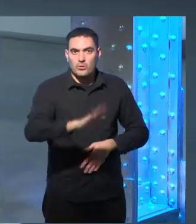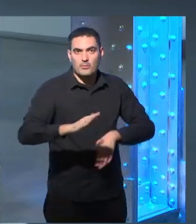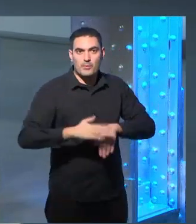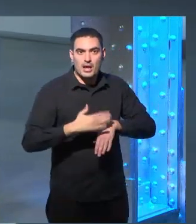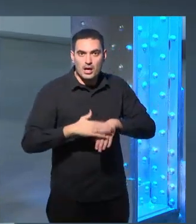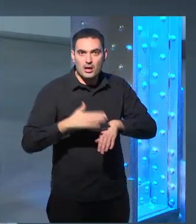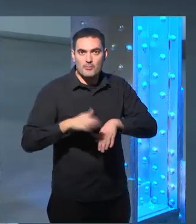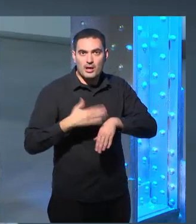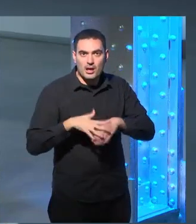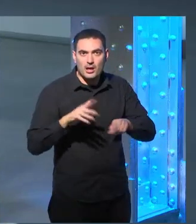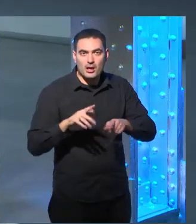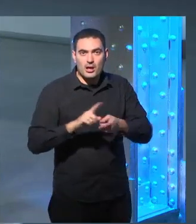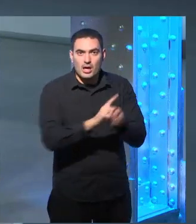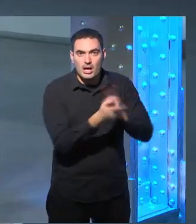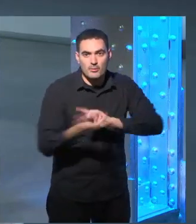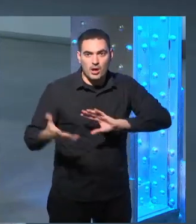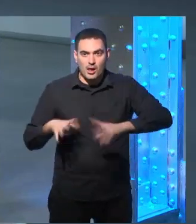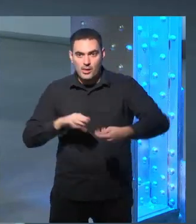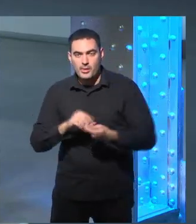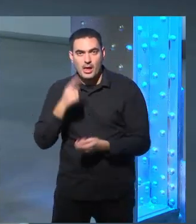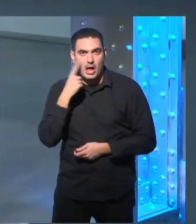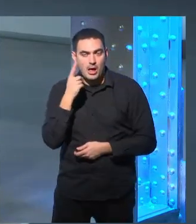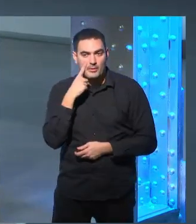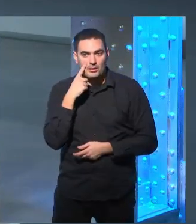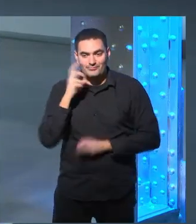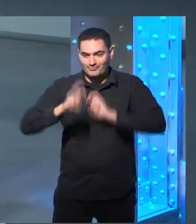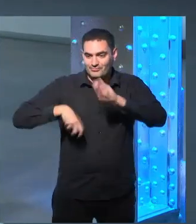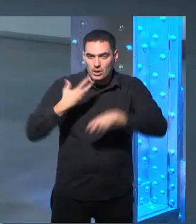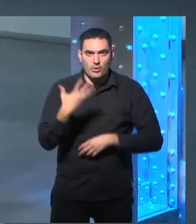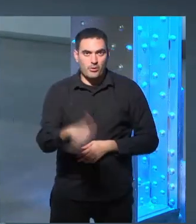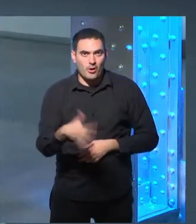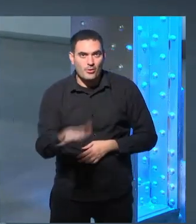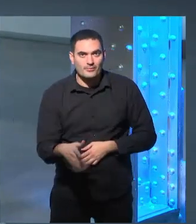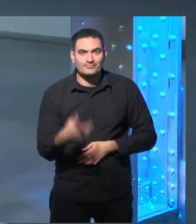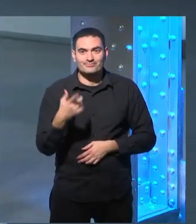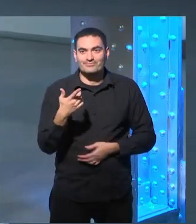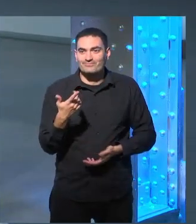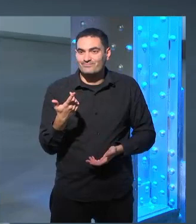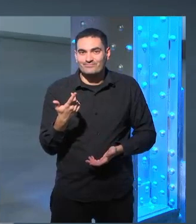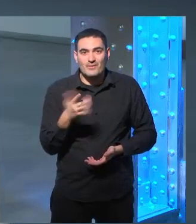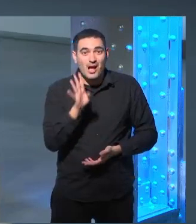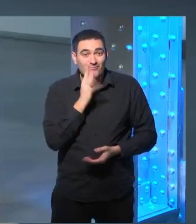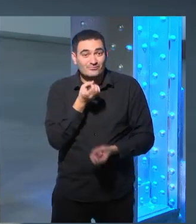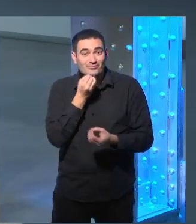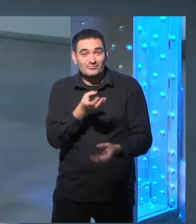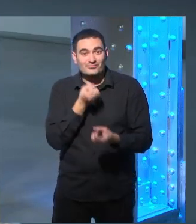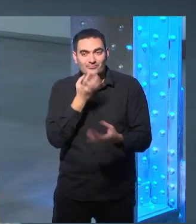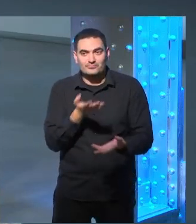that attitude, that mindset, to adapt to change, to see how you can recycle